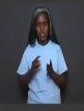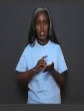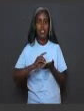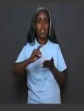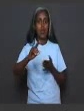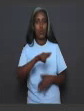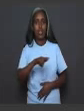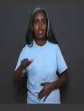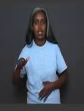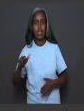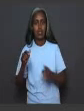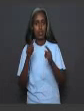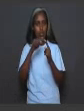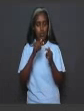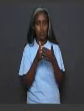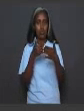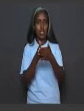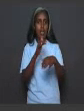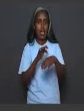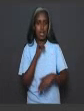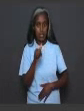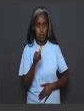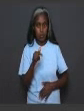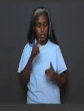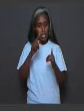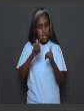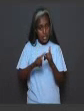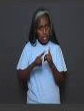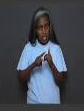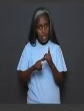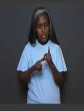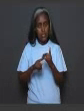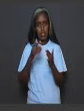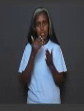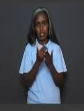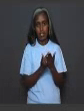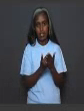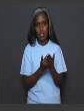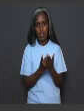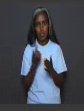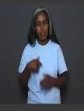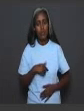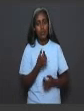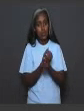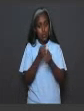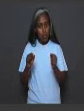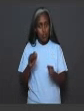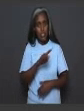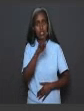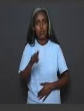asymptote. In the last lesson, you solved a problem involving a